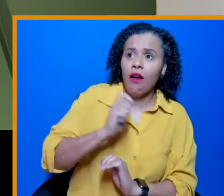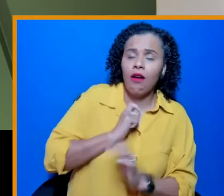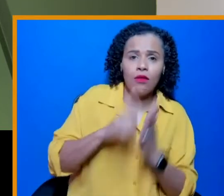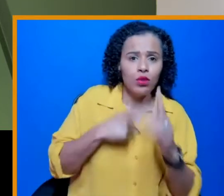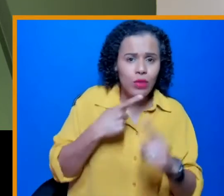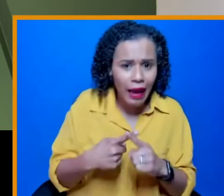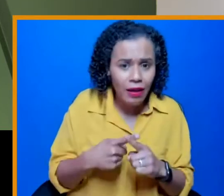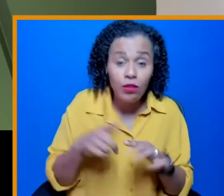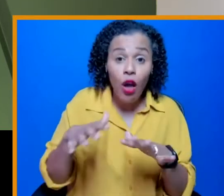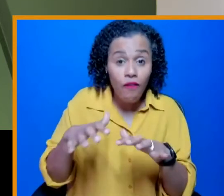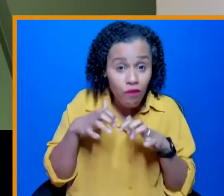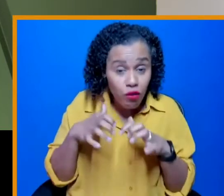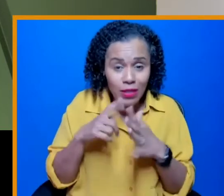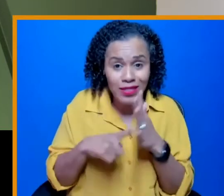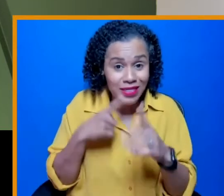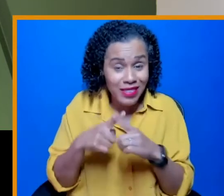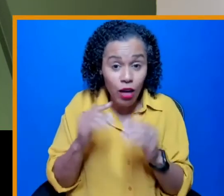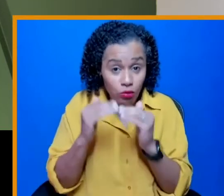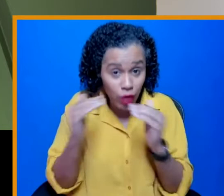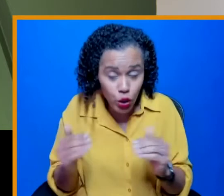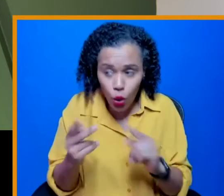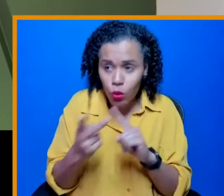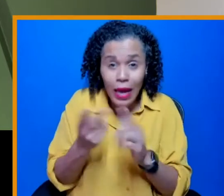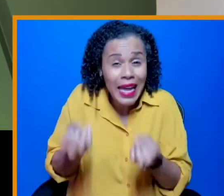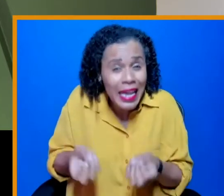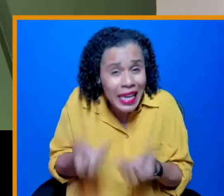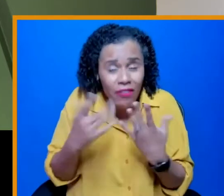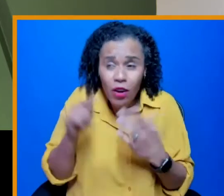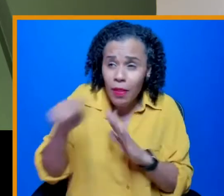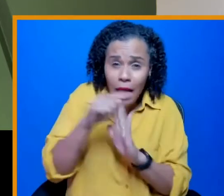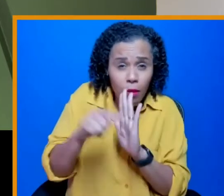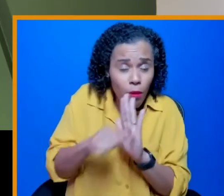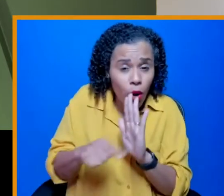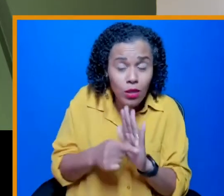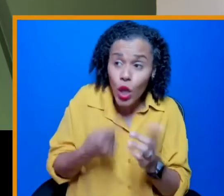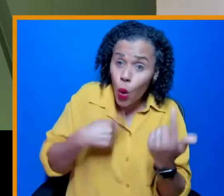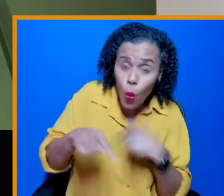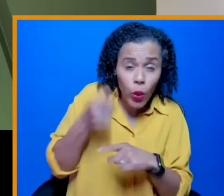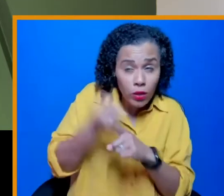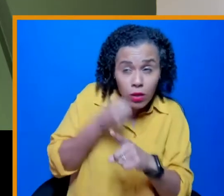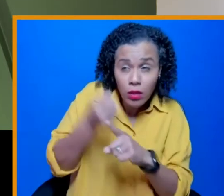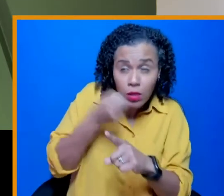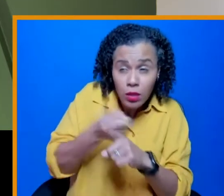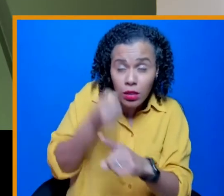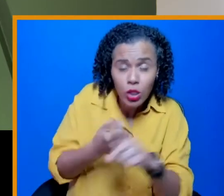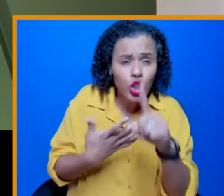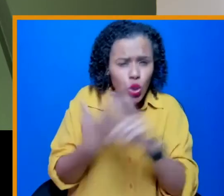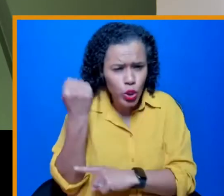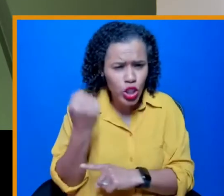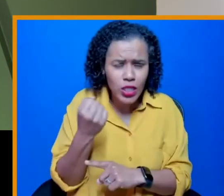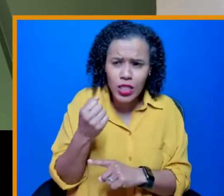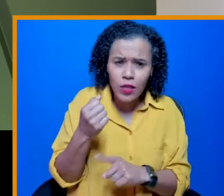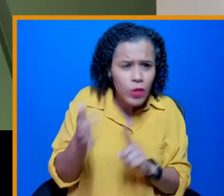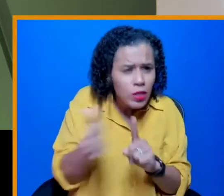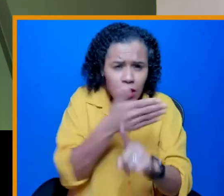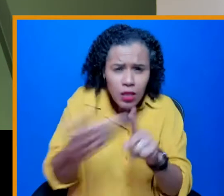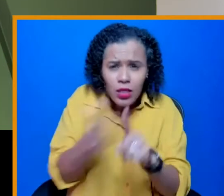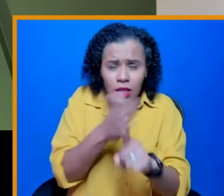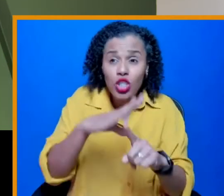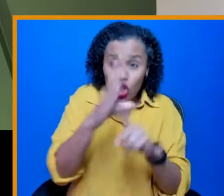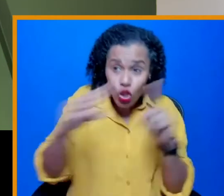up on a tax threshold policy, which in government we fought tooth and nail to achieve and to persuade the Tories to